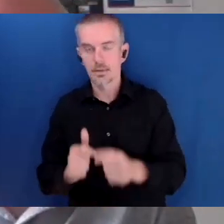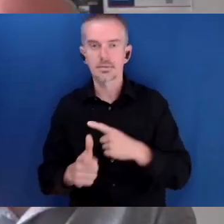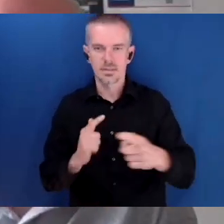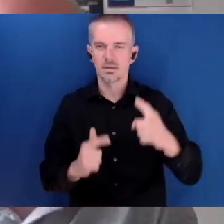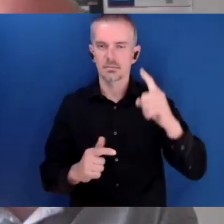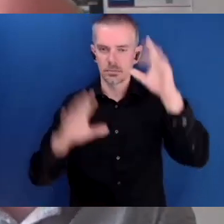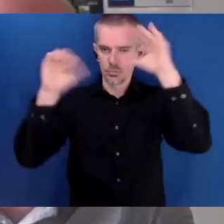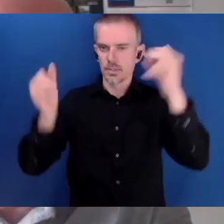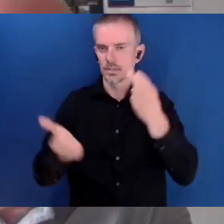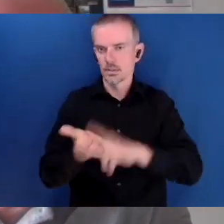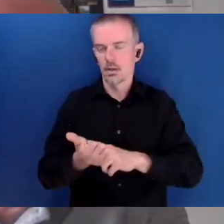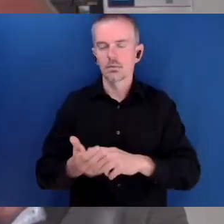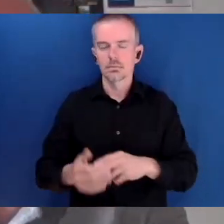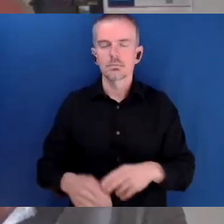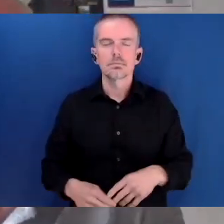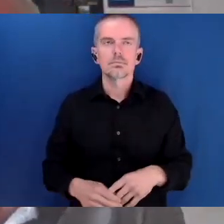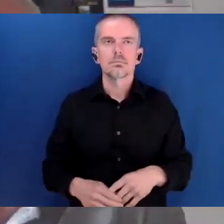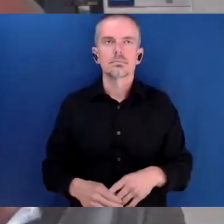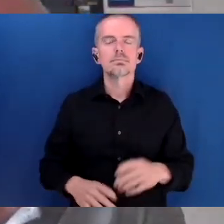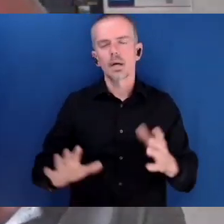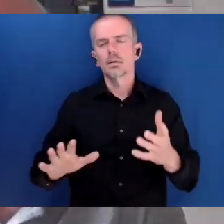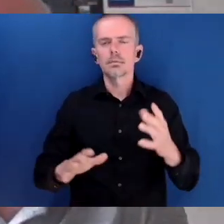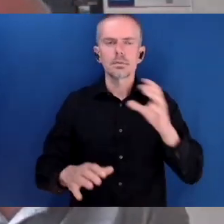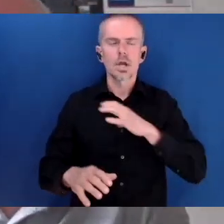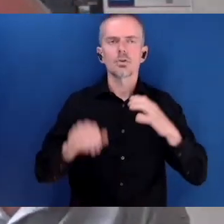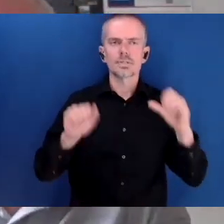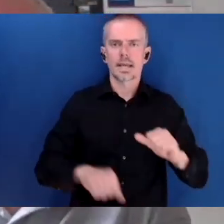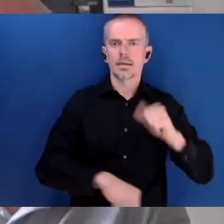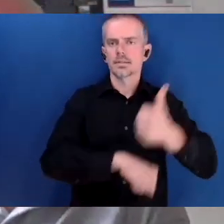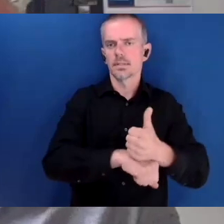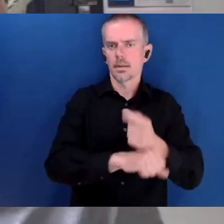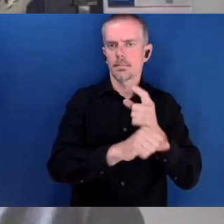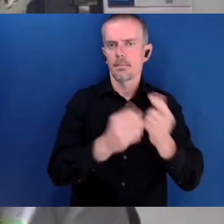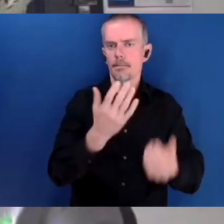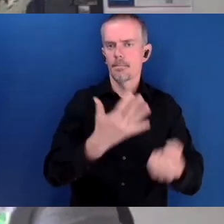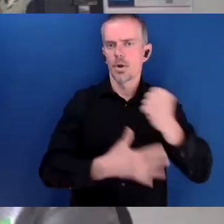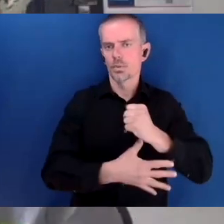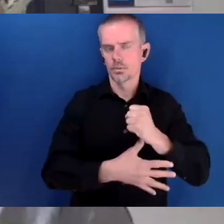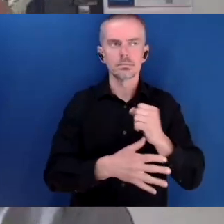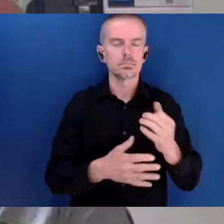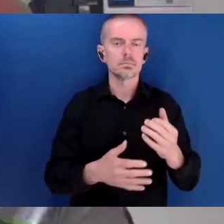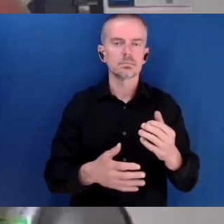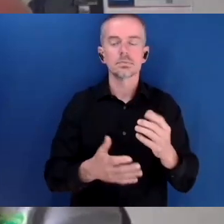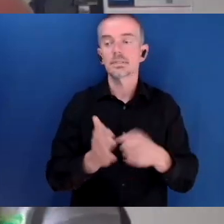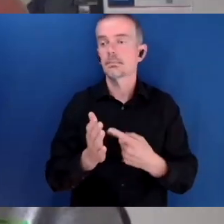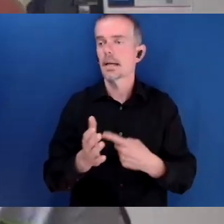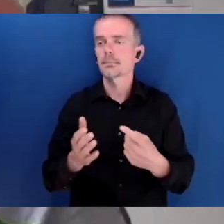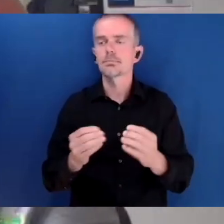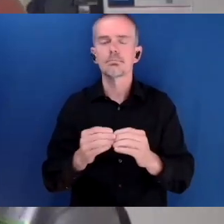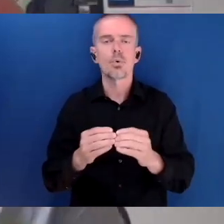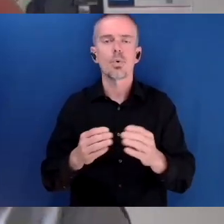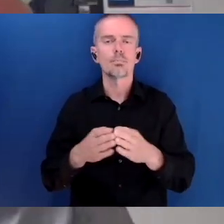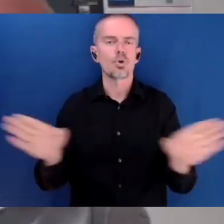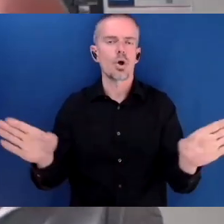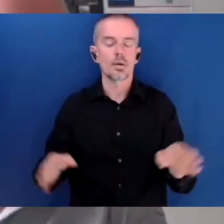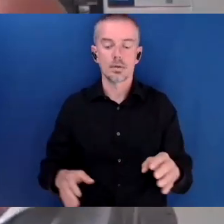as well. Sometimes they're not as specific as that. They can be a broader thing where they say, out of this trust fund, spend this